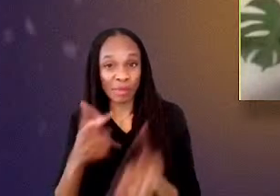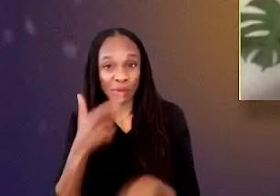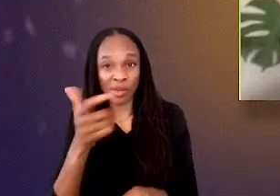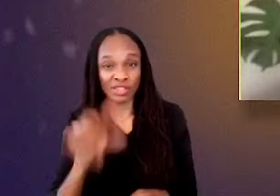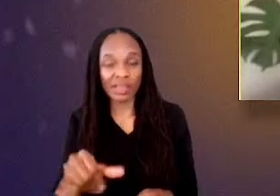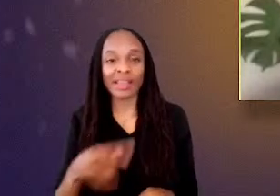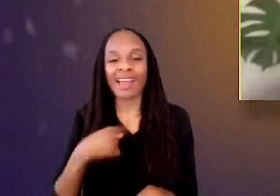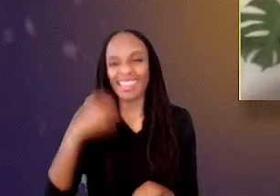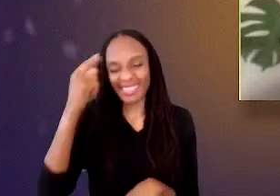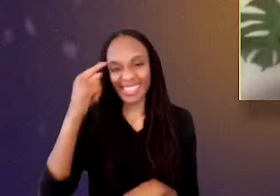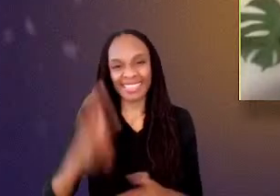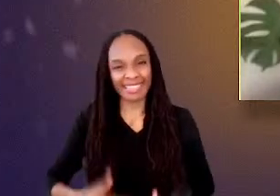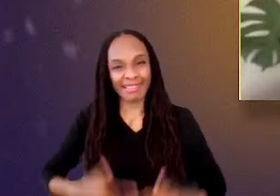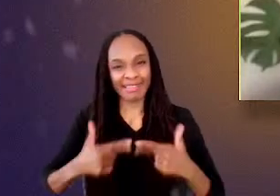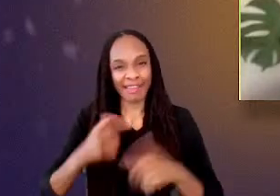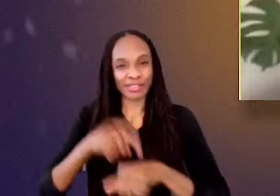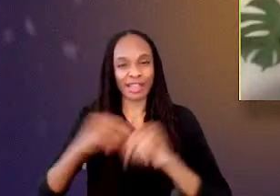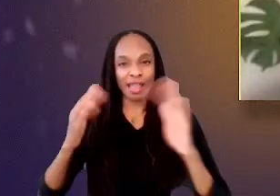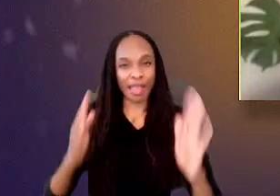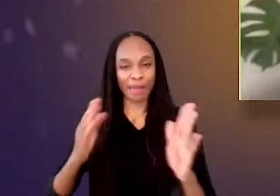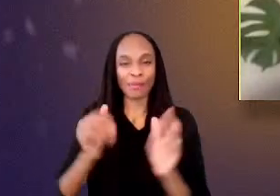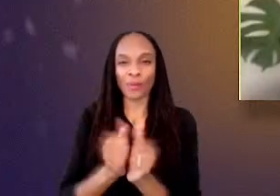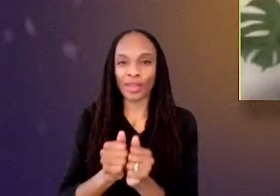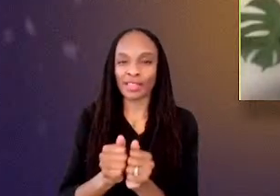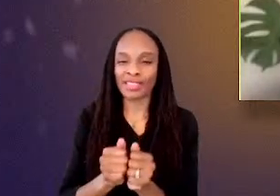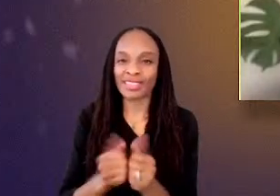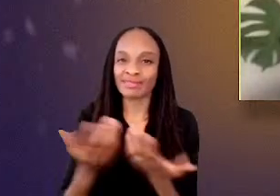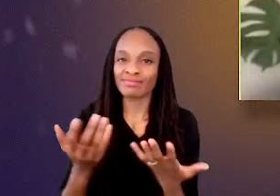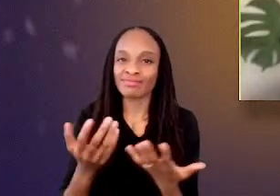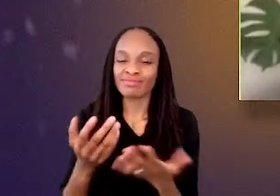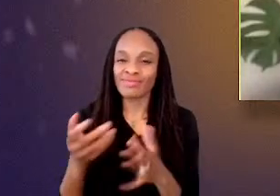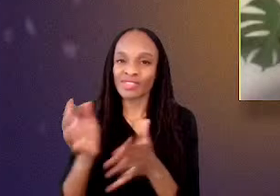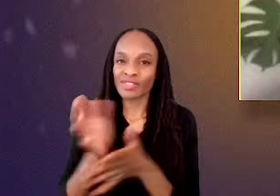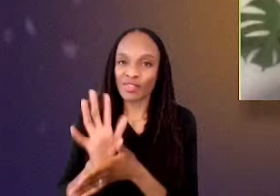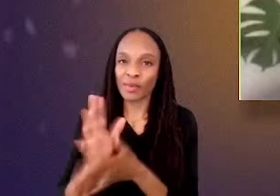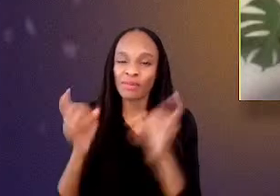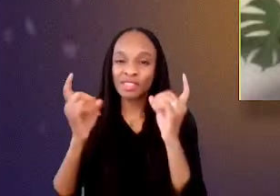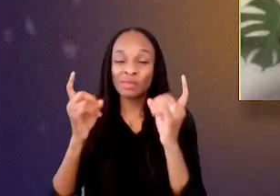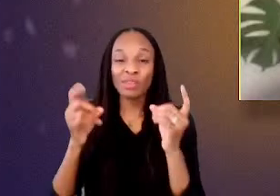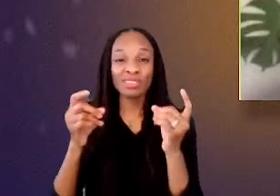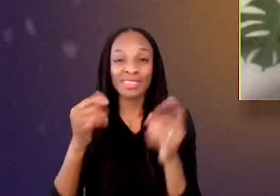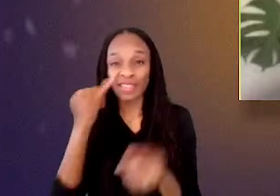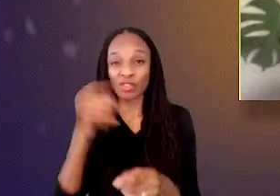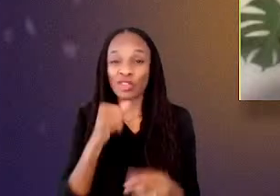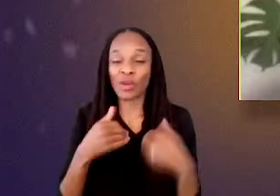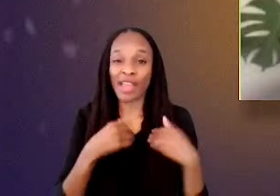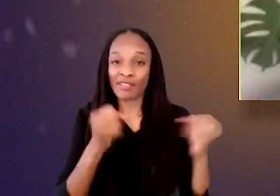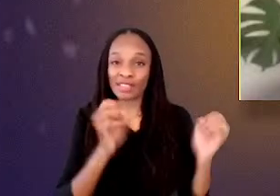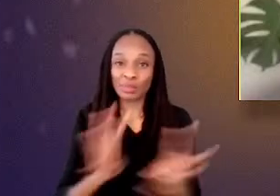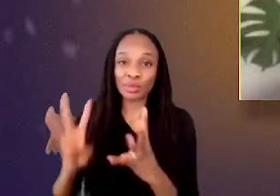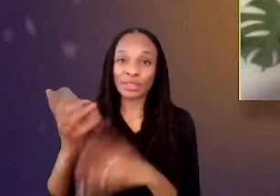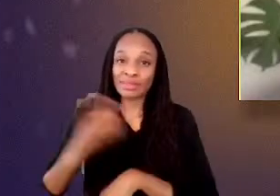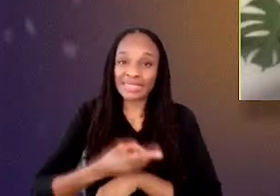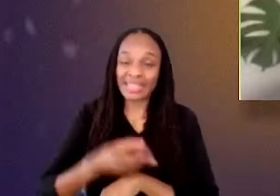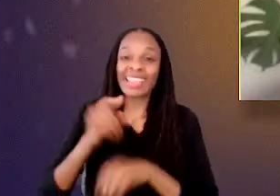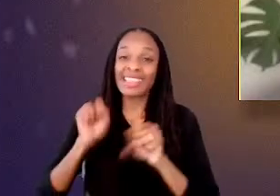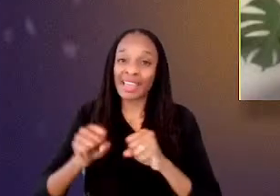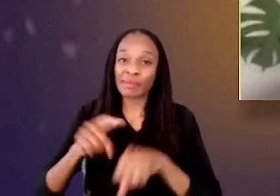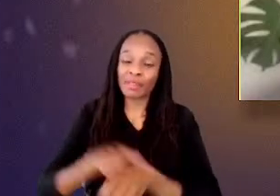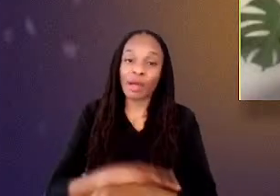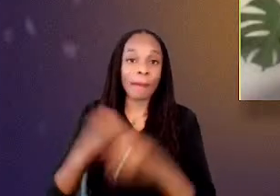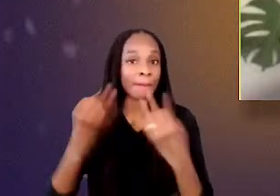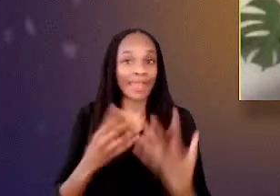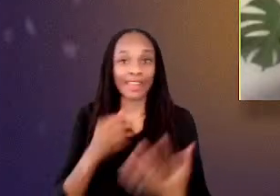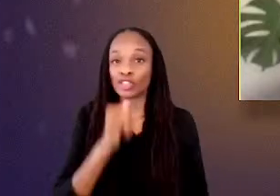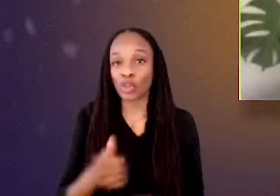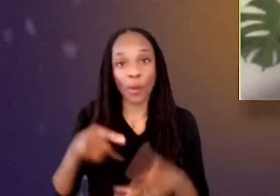especially if you don't have a broadcast date or a stream date, can be very long. Like Sierra pointed out, a lot of them don't pay for travel.